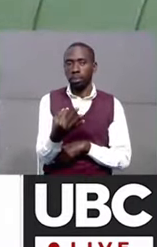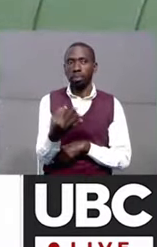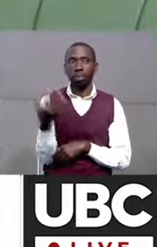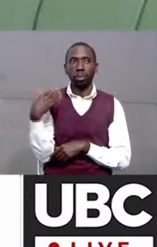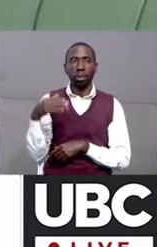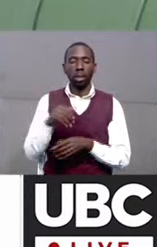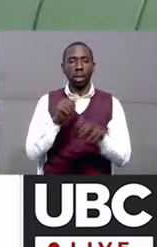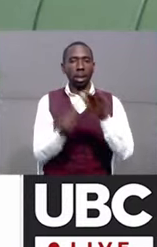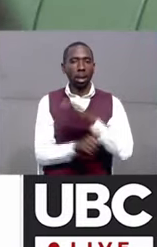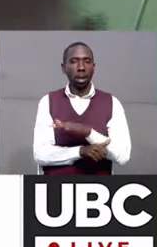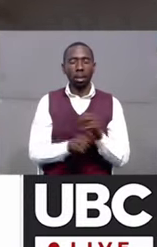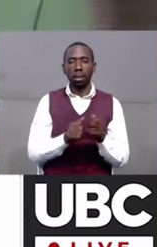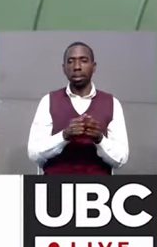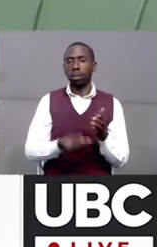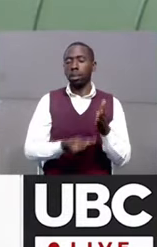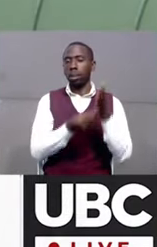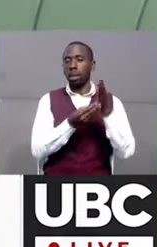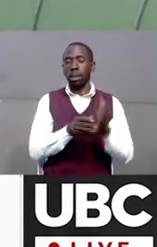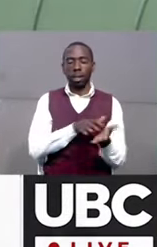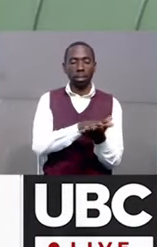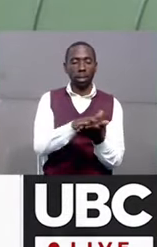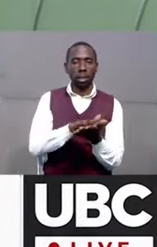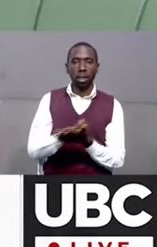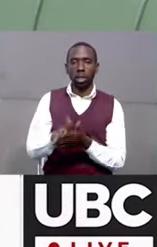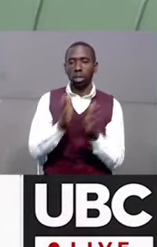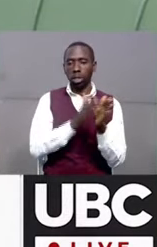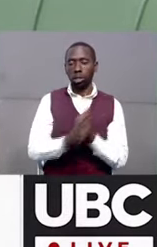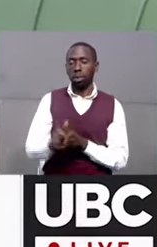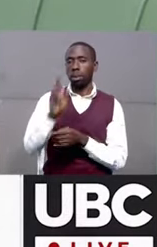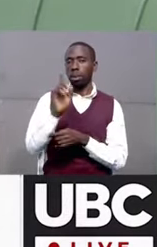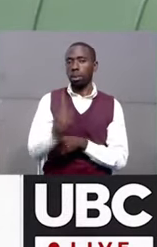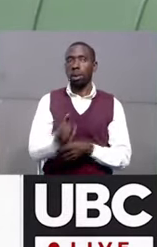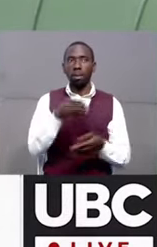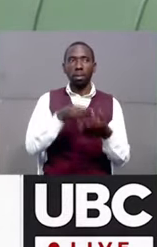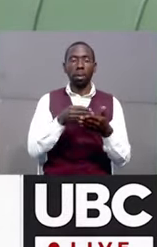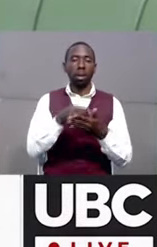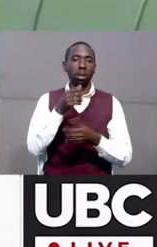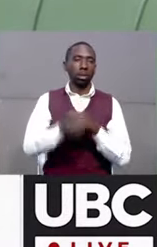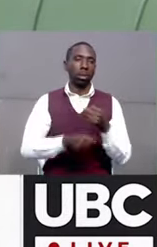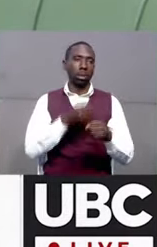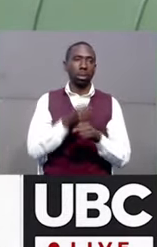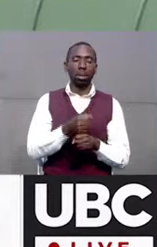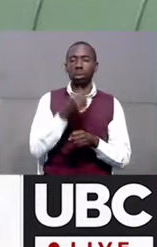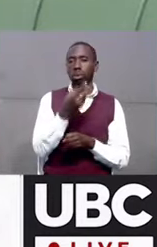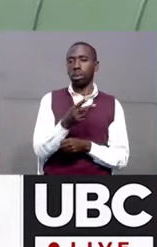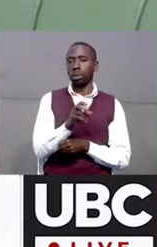2023, under supplemental expenditure schedule number 1 for financial year